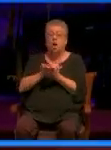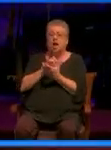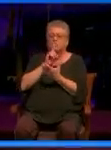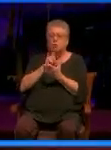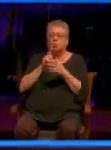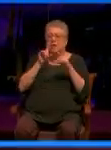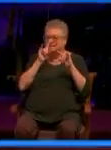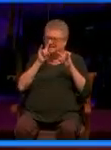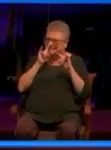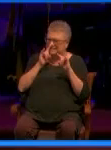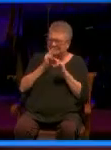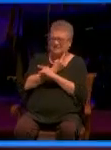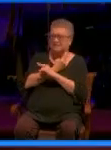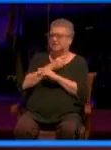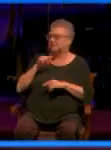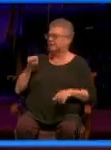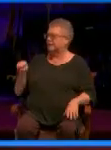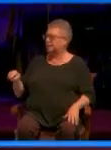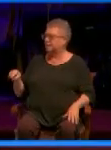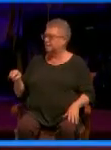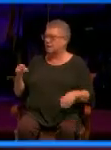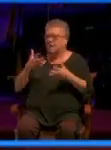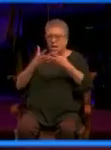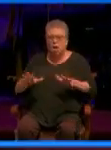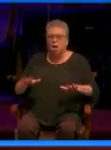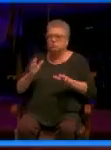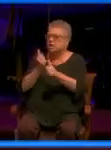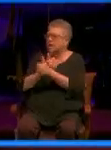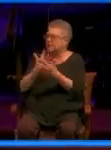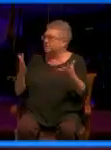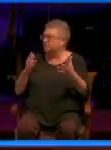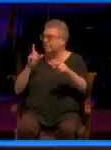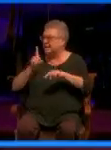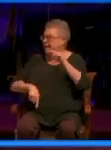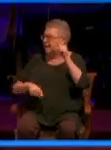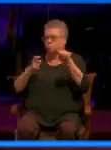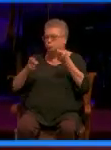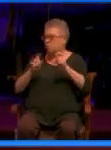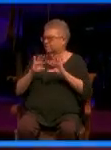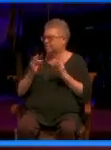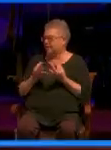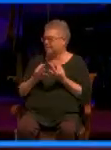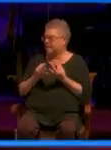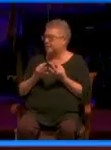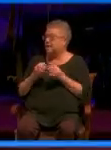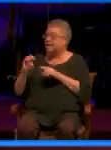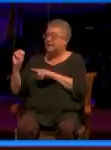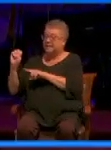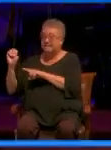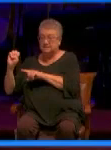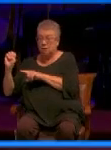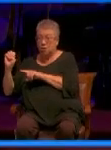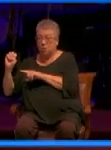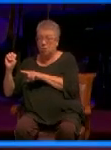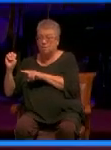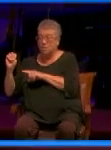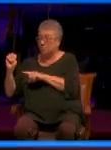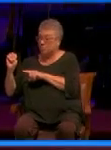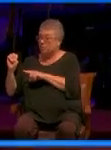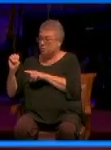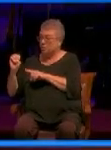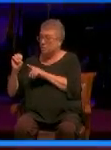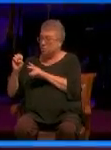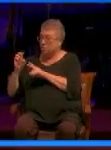schemed against him. He's lost all control of his family. Esau, if you look there in your Bibles just for a moment, after the verses I